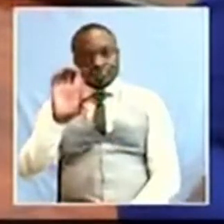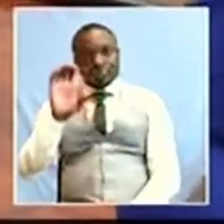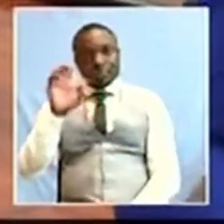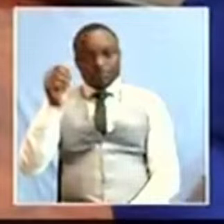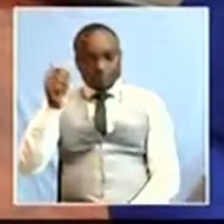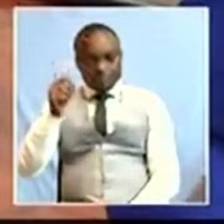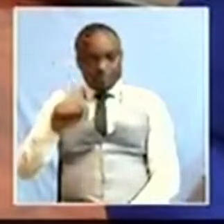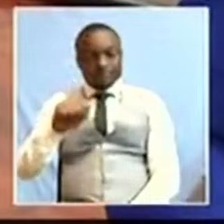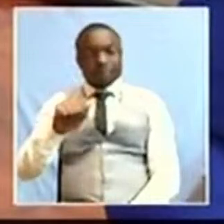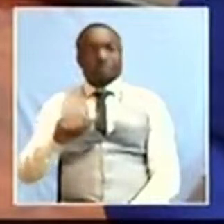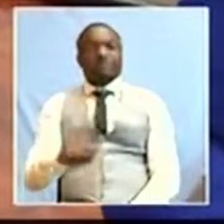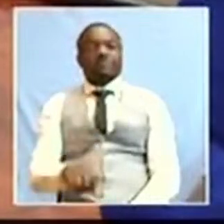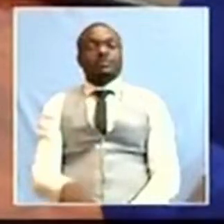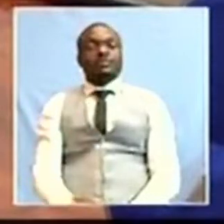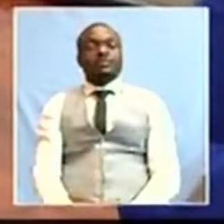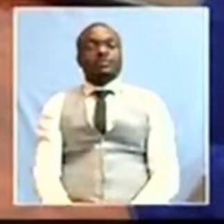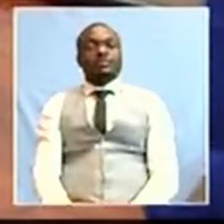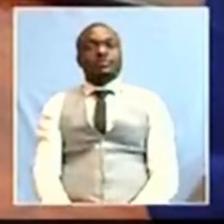2,842,710.